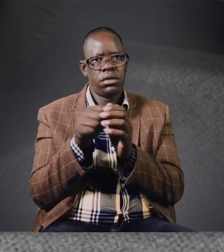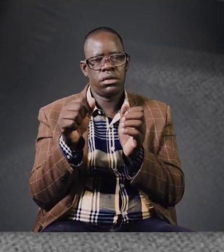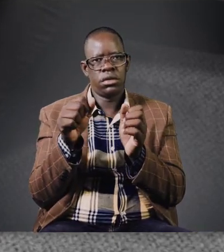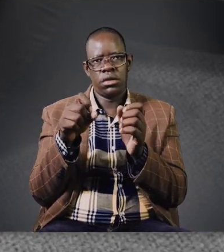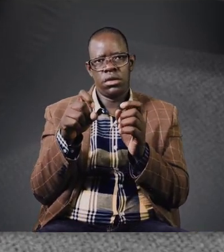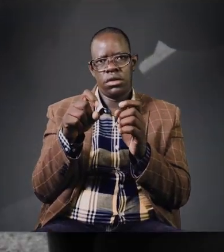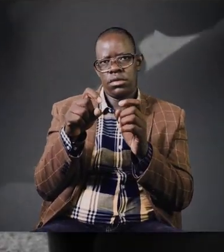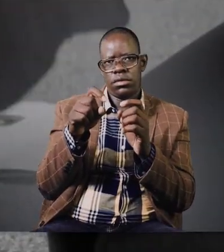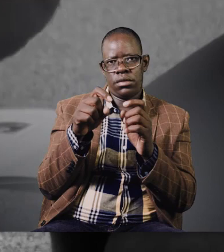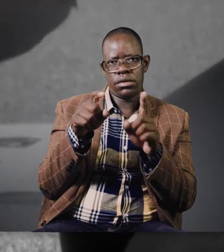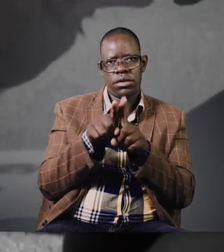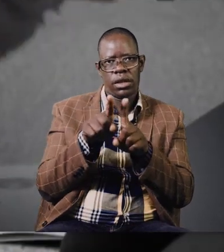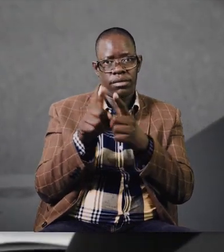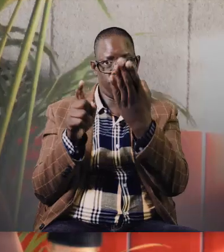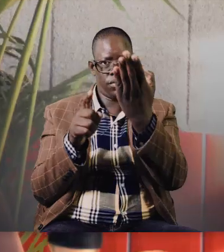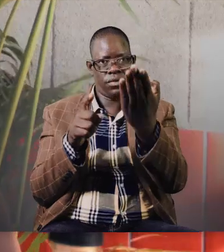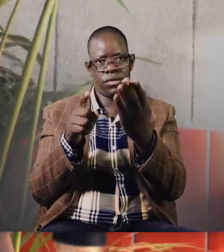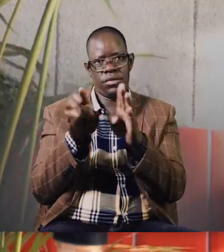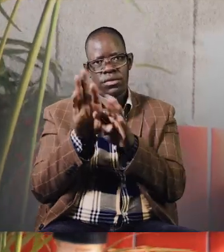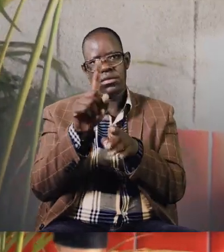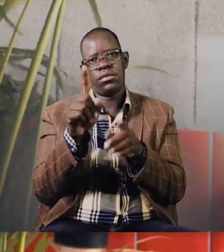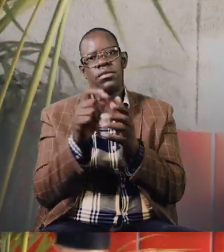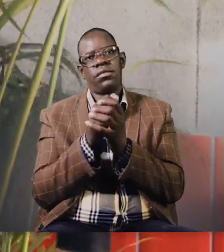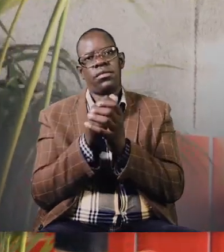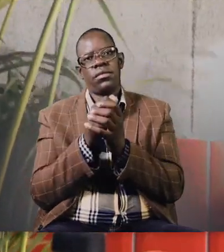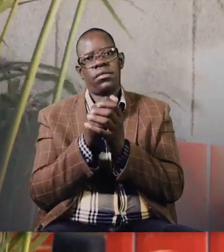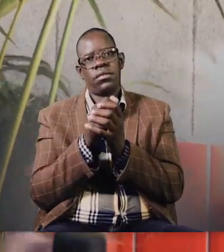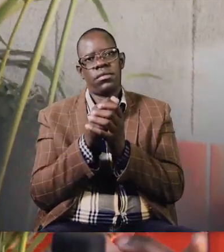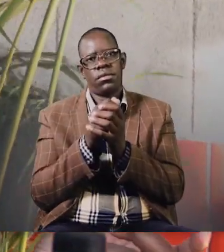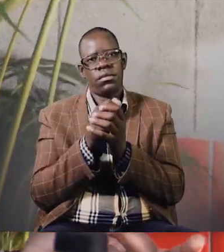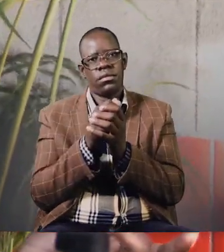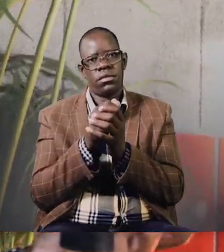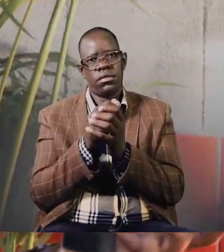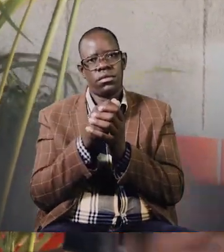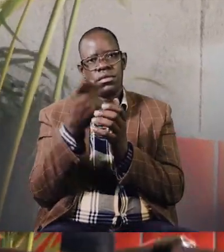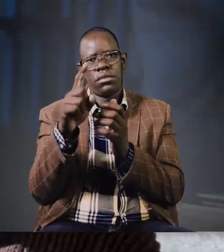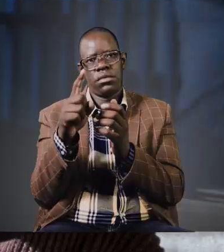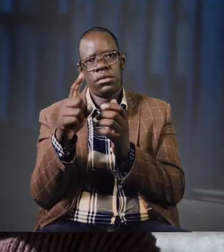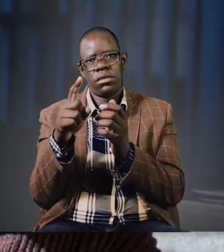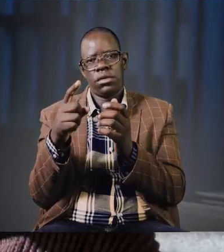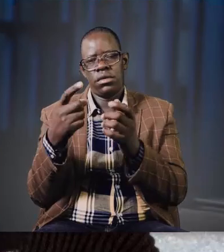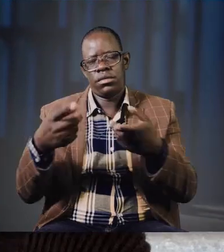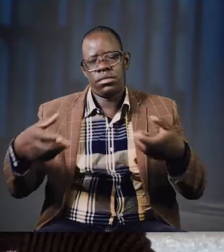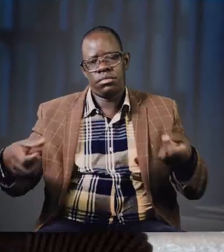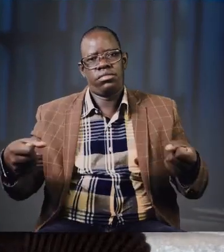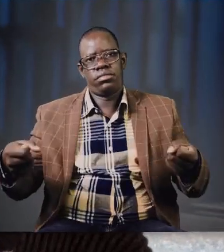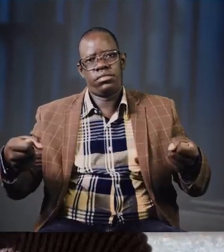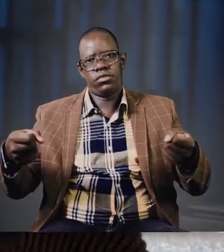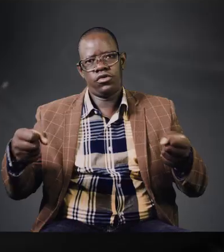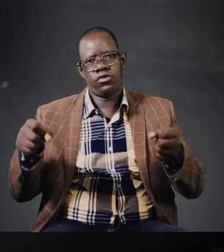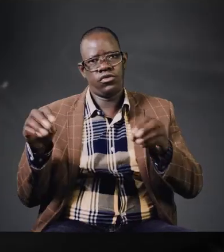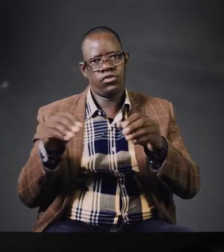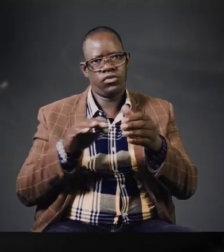from falling debris. Yeah. Interesting. And then he said, he also said that, you can hold on to something steady, Yeah. to